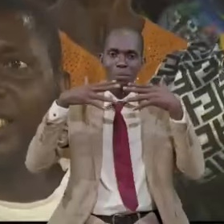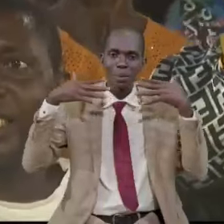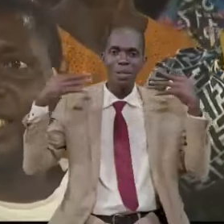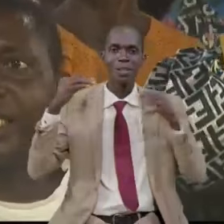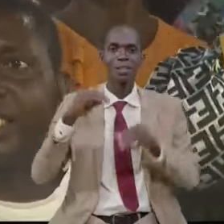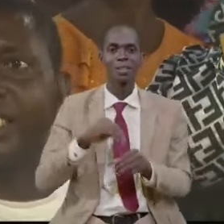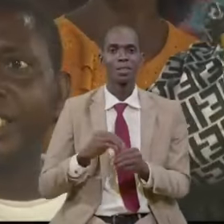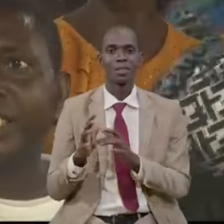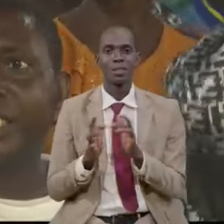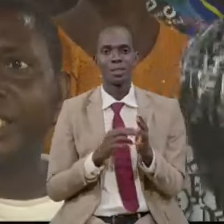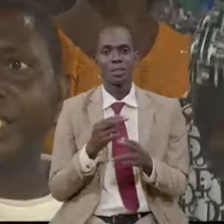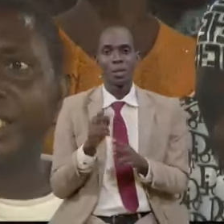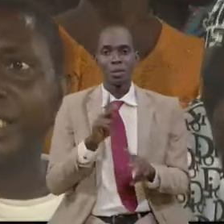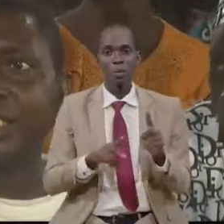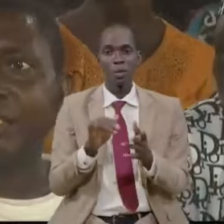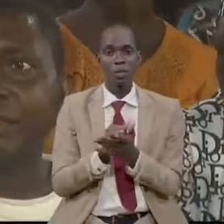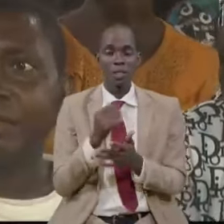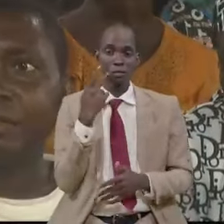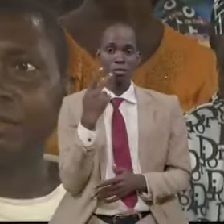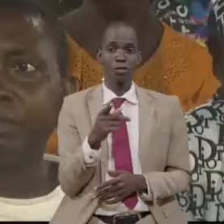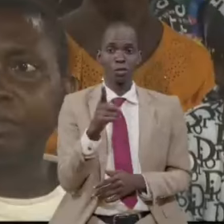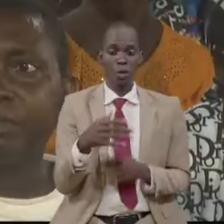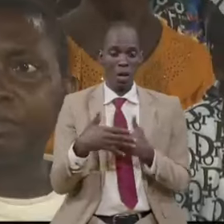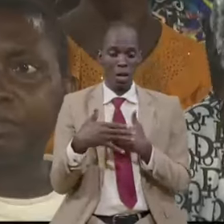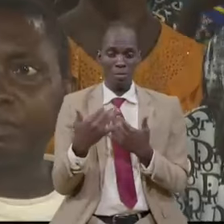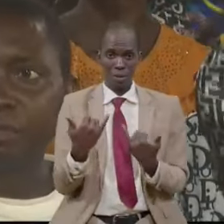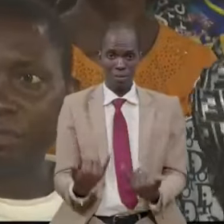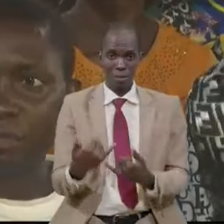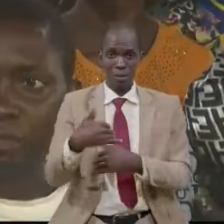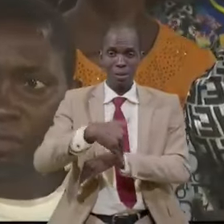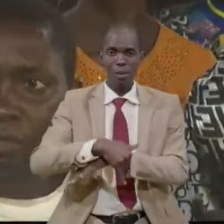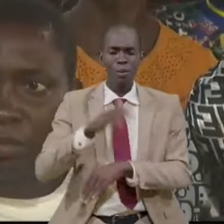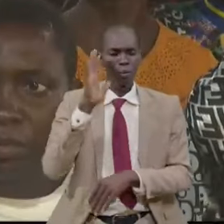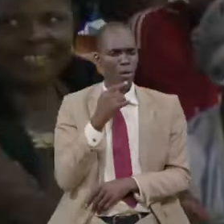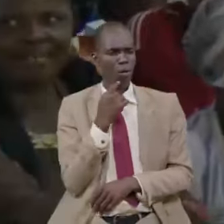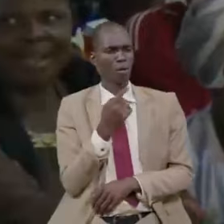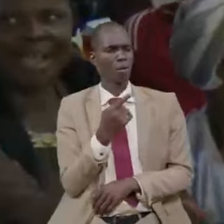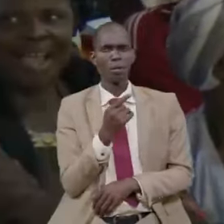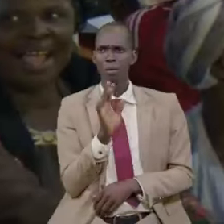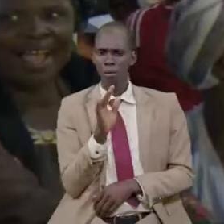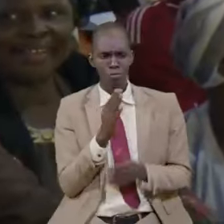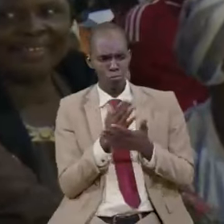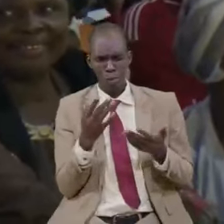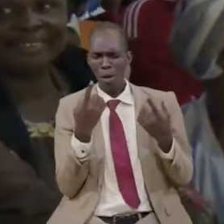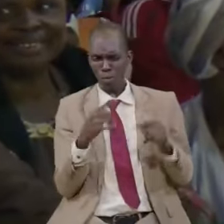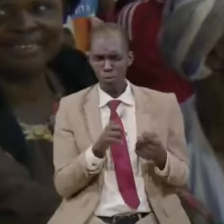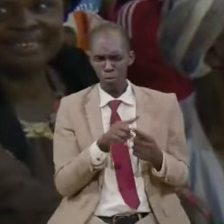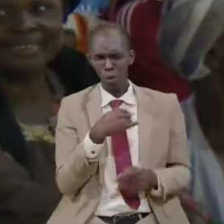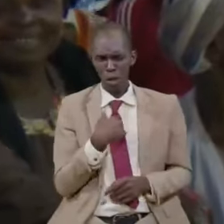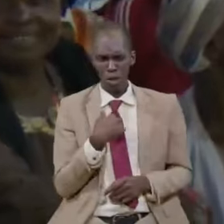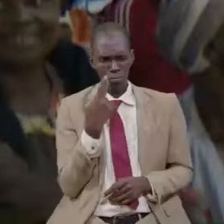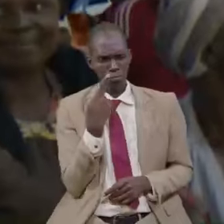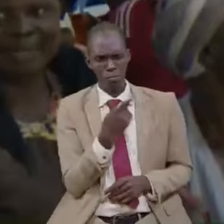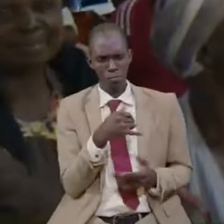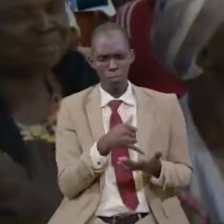you after tonight, they'll say, something happened to you, I know. I see it on your